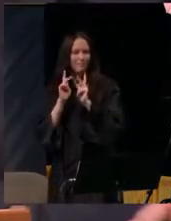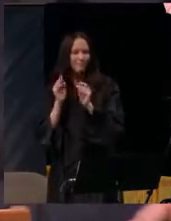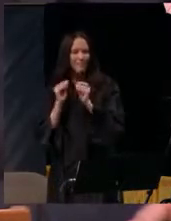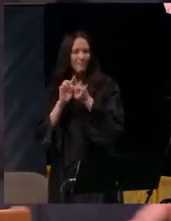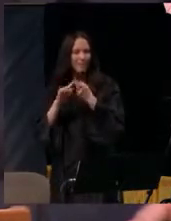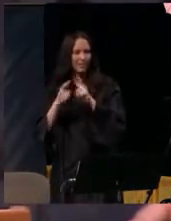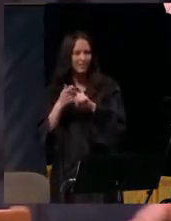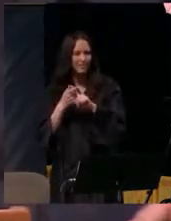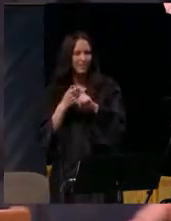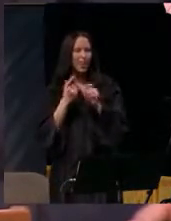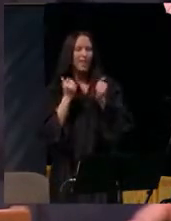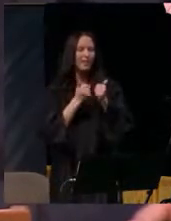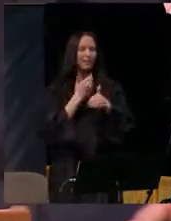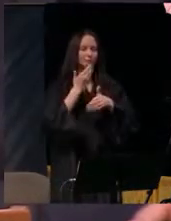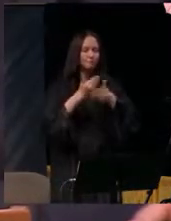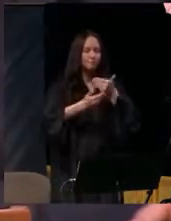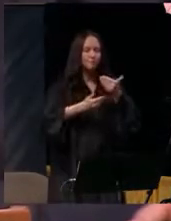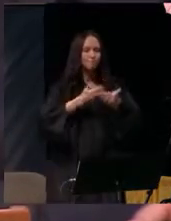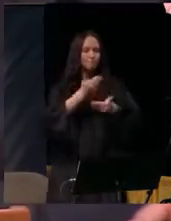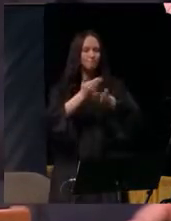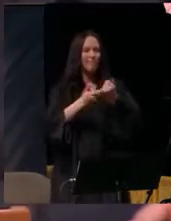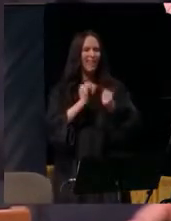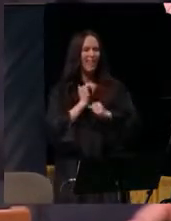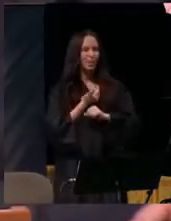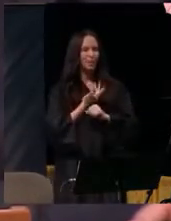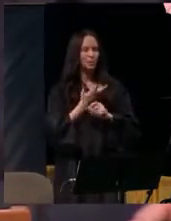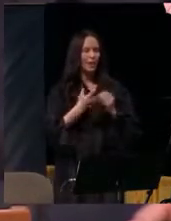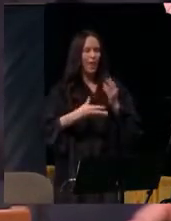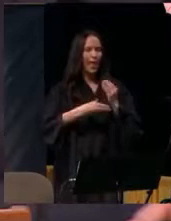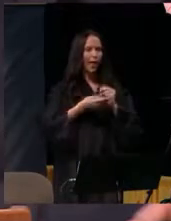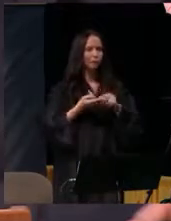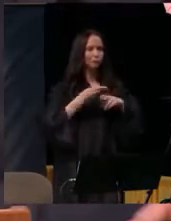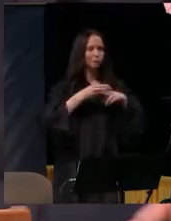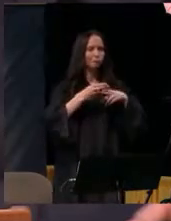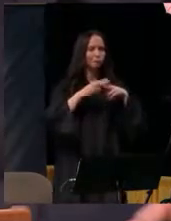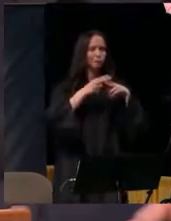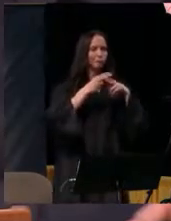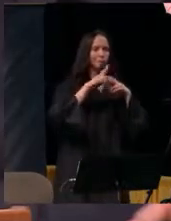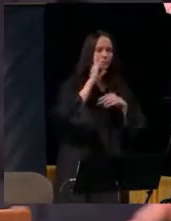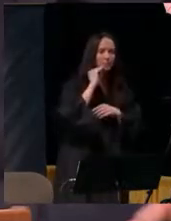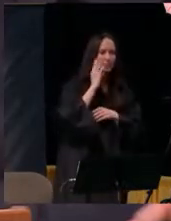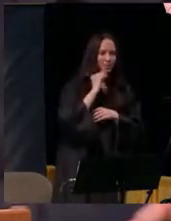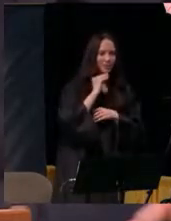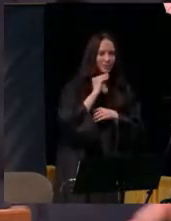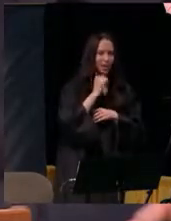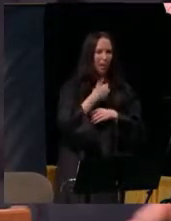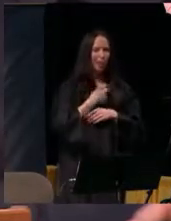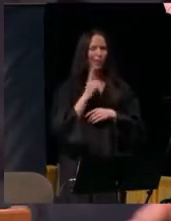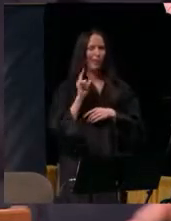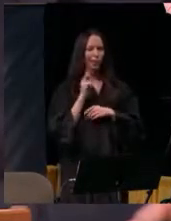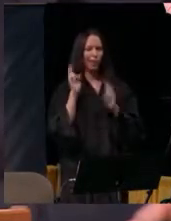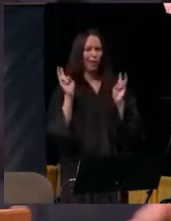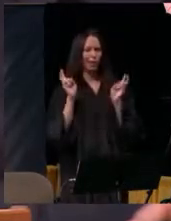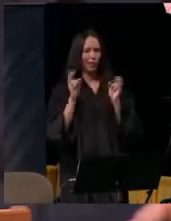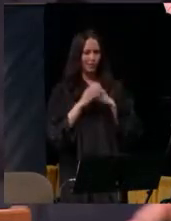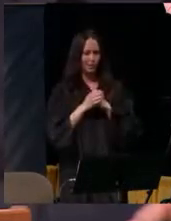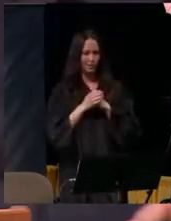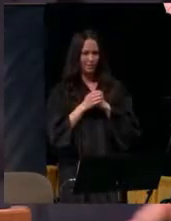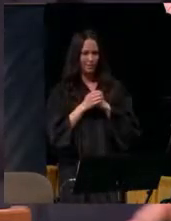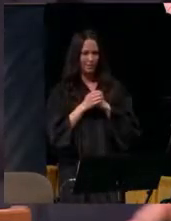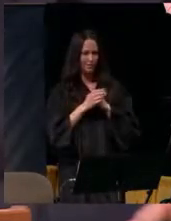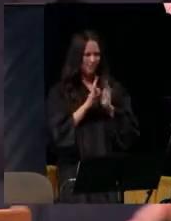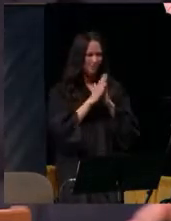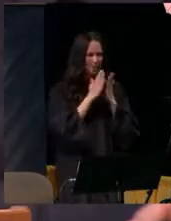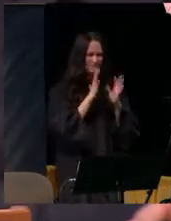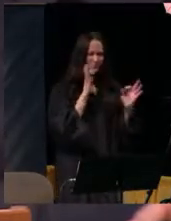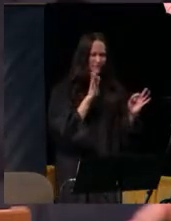direction allowed each of us to build a small collection of experiences, our mini library. However, no book is perfect without